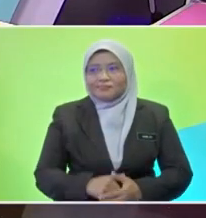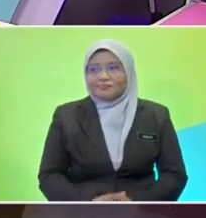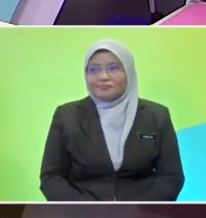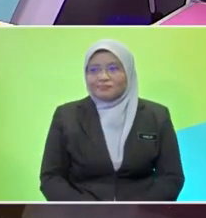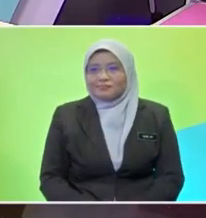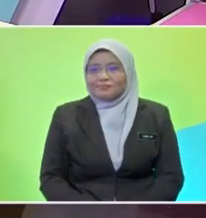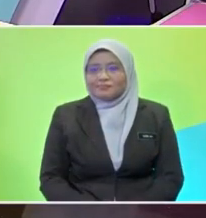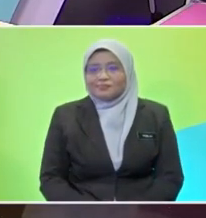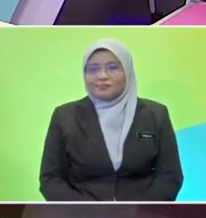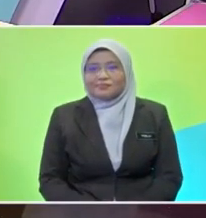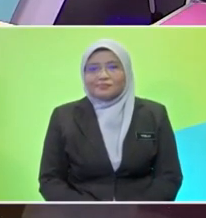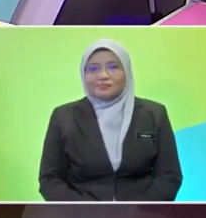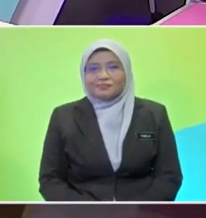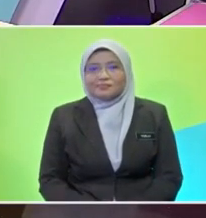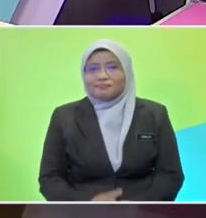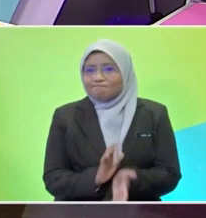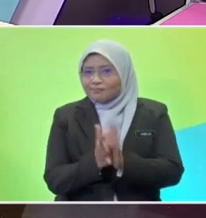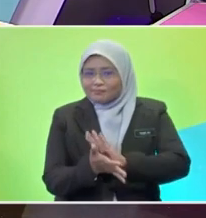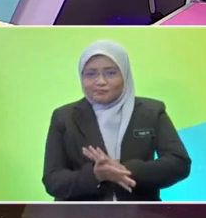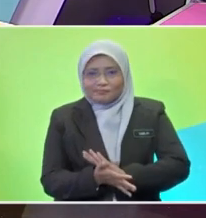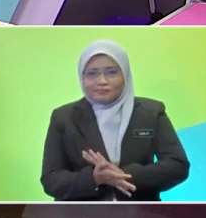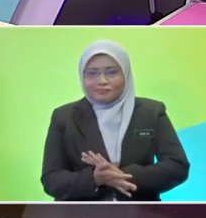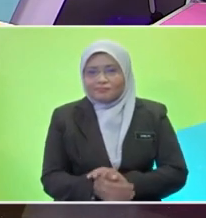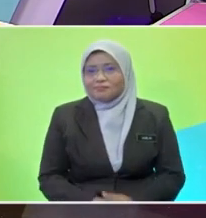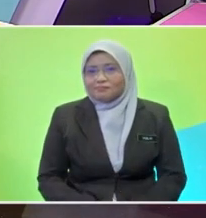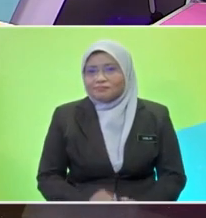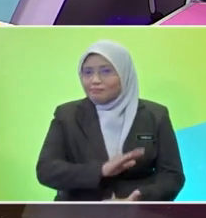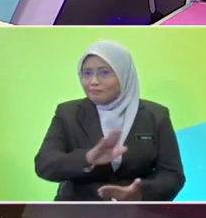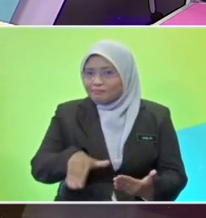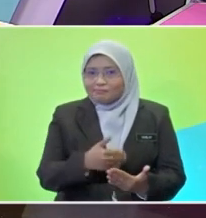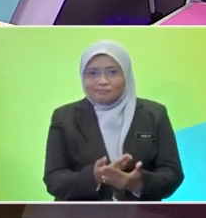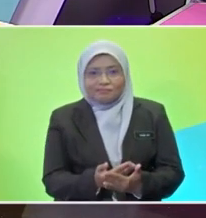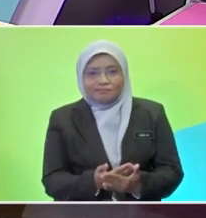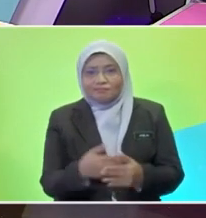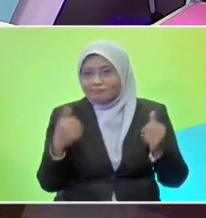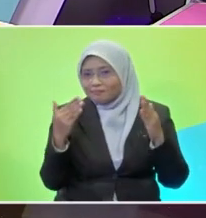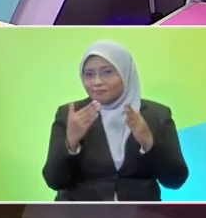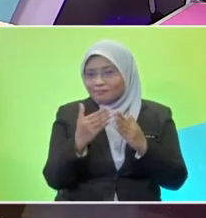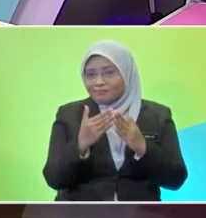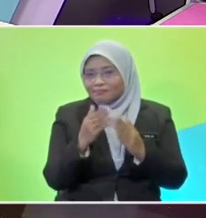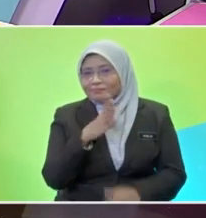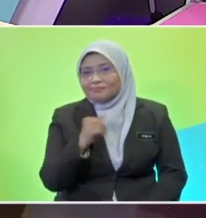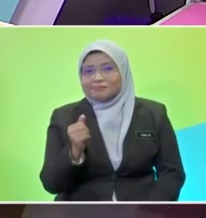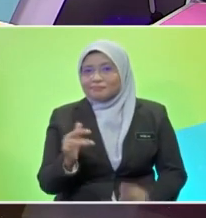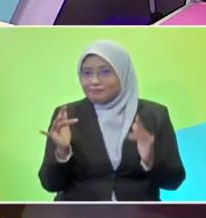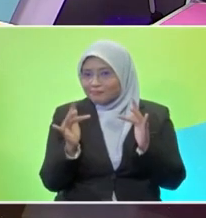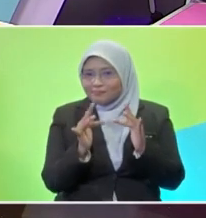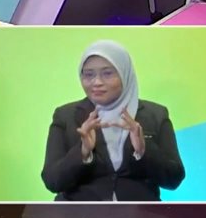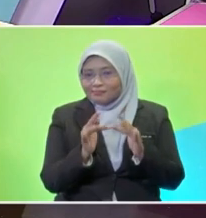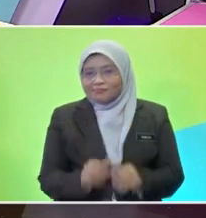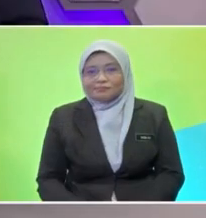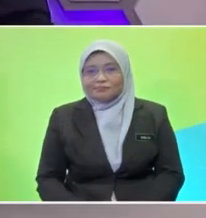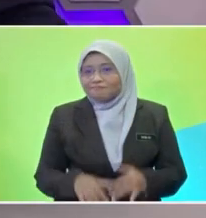lesson. Thank you, Hanif. So, boys and girls, everyone at home and also our friends in the Google Meet, okay, so now, in the